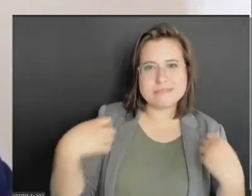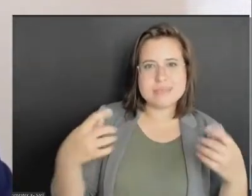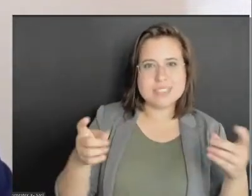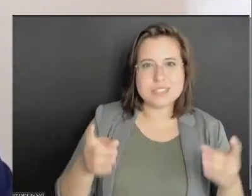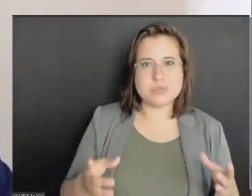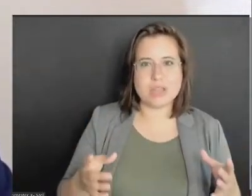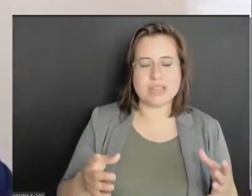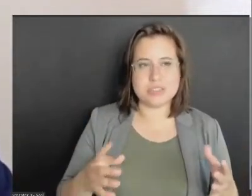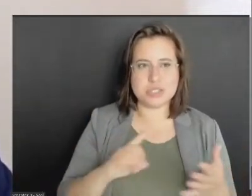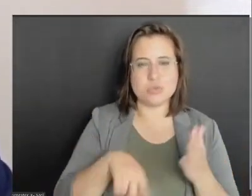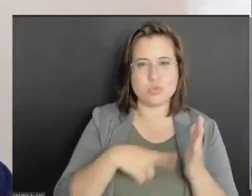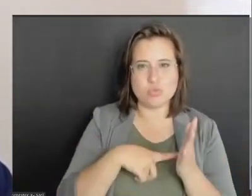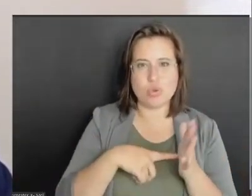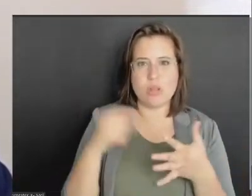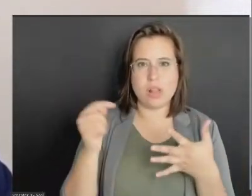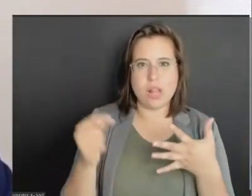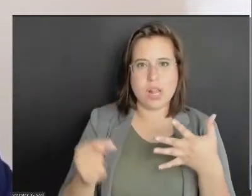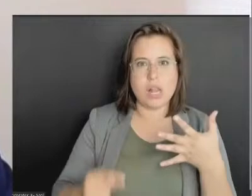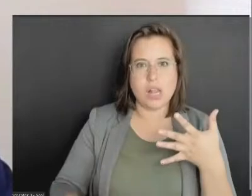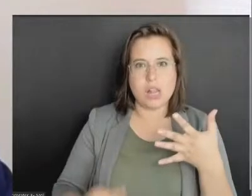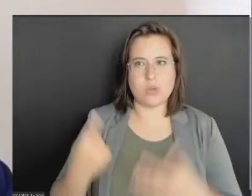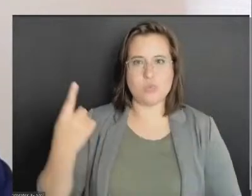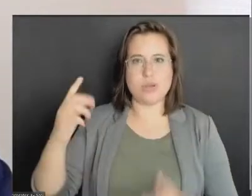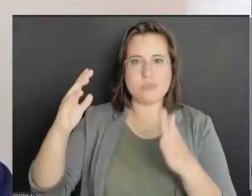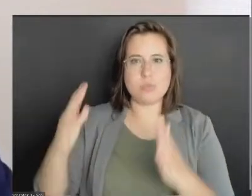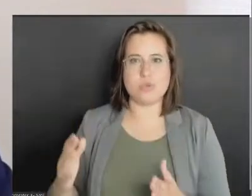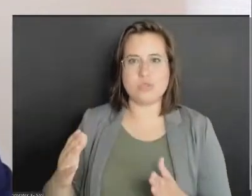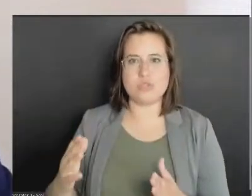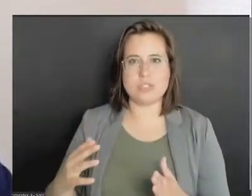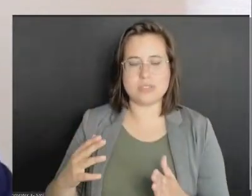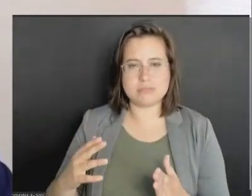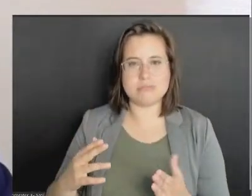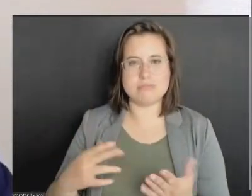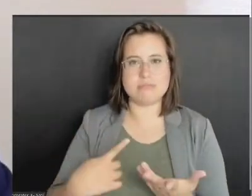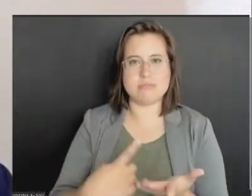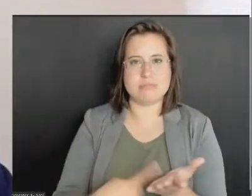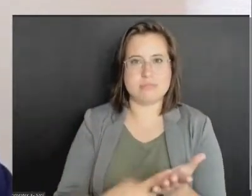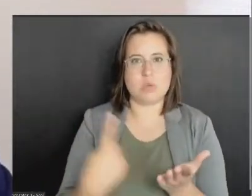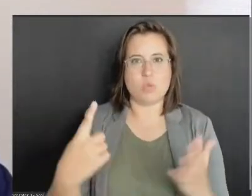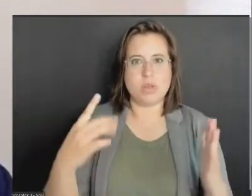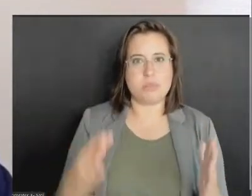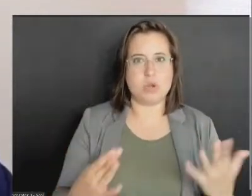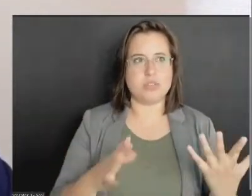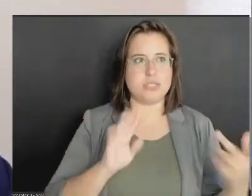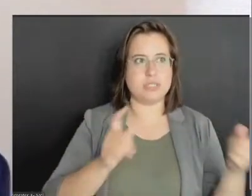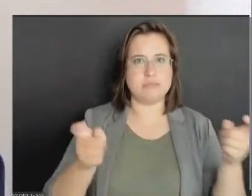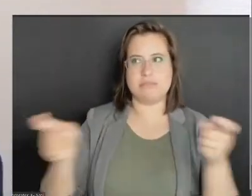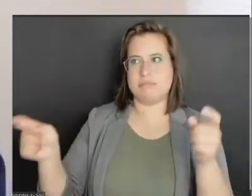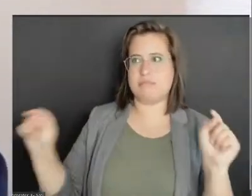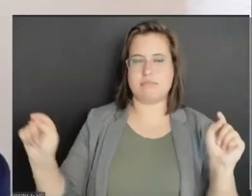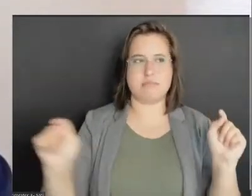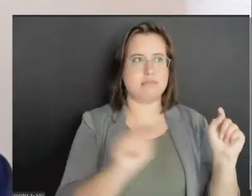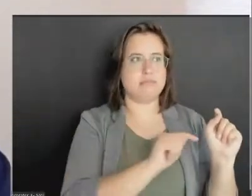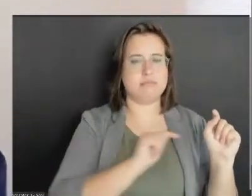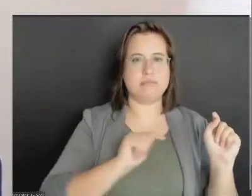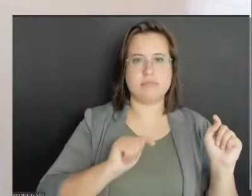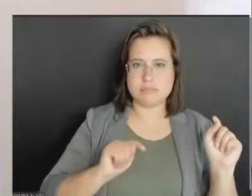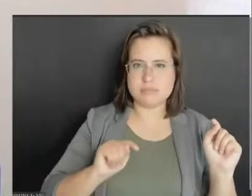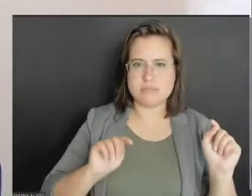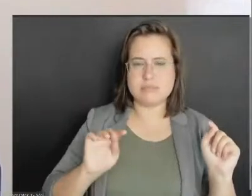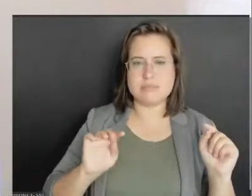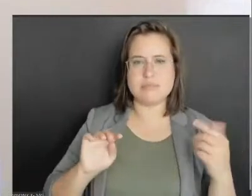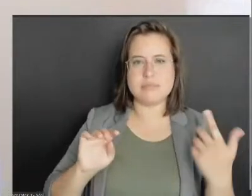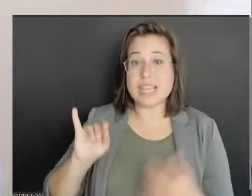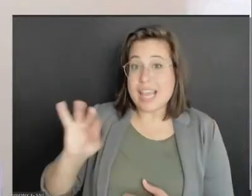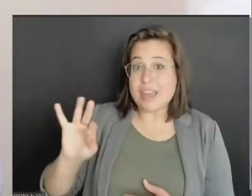one epidemiologist for an entire jurisdiction, multiple jurisdictions, or an entire state. And that epidemiologist, if they have